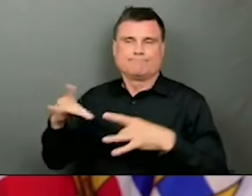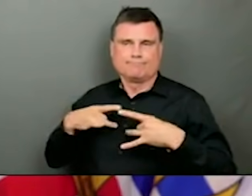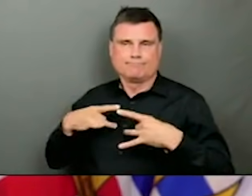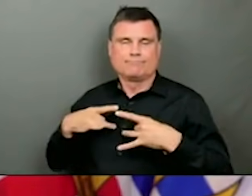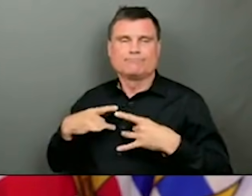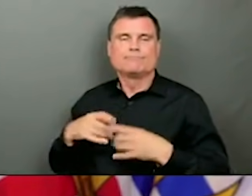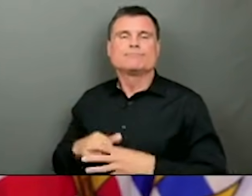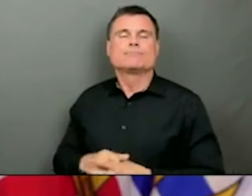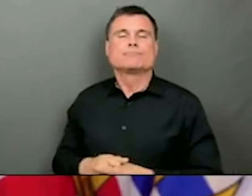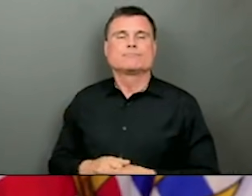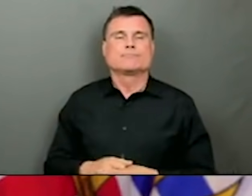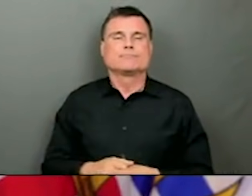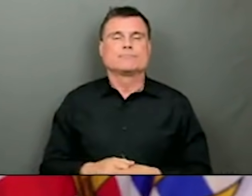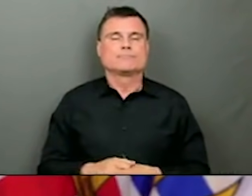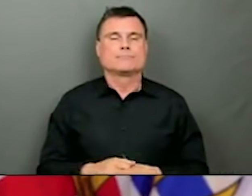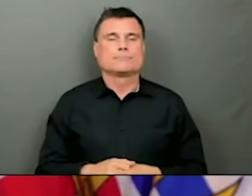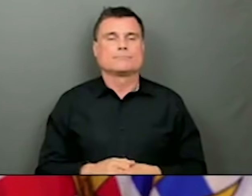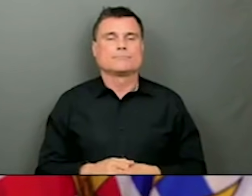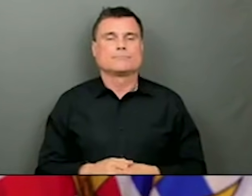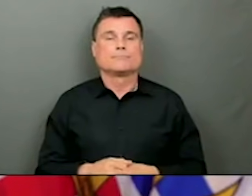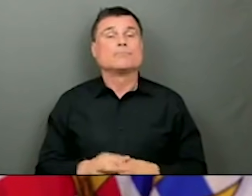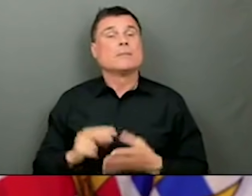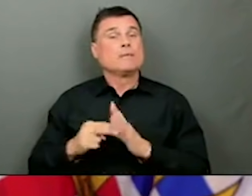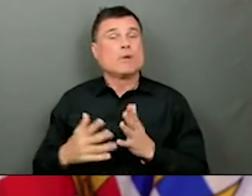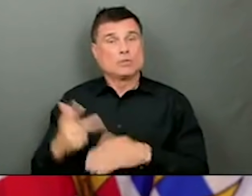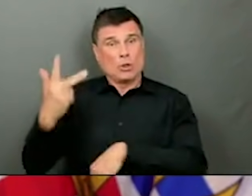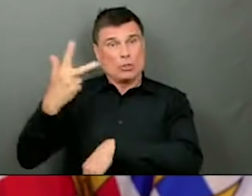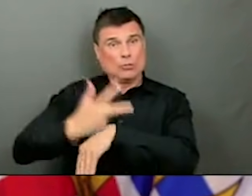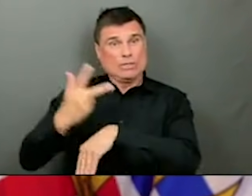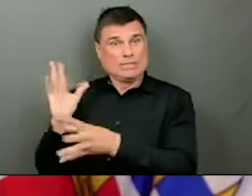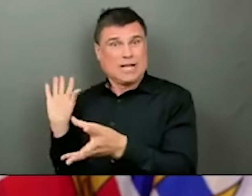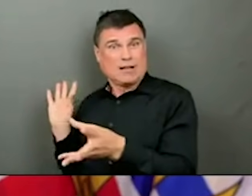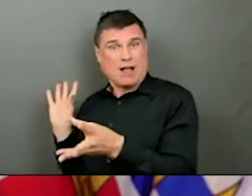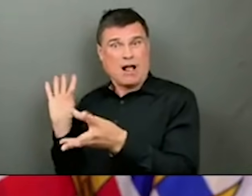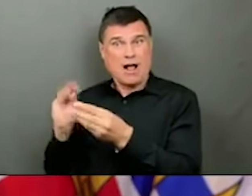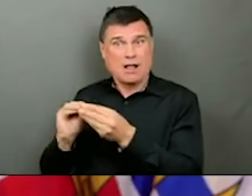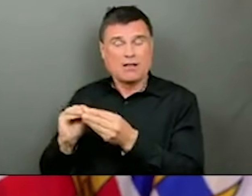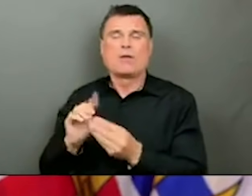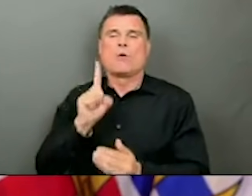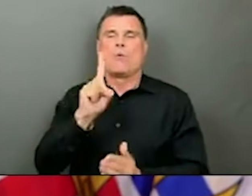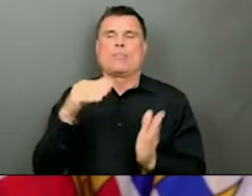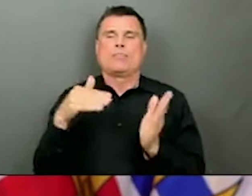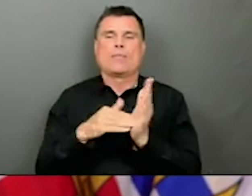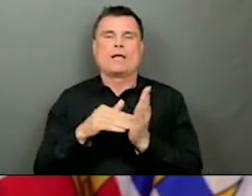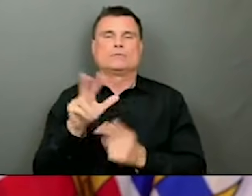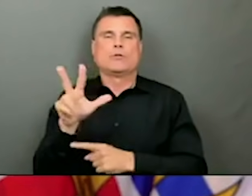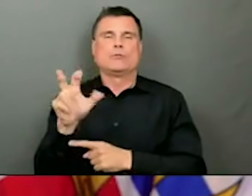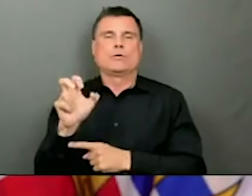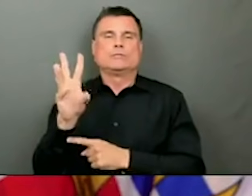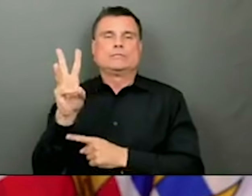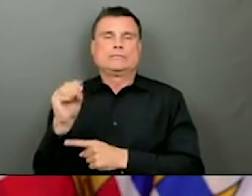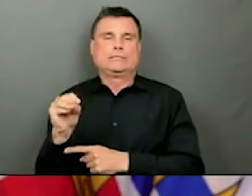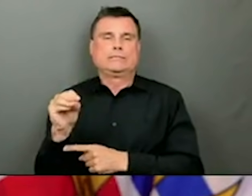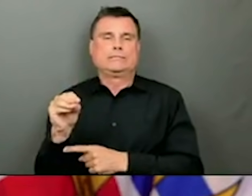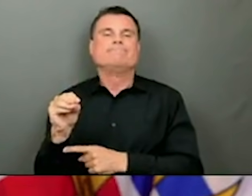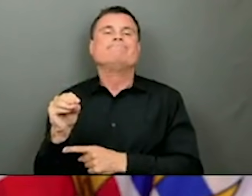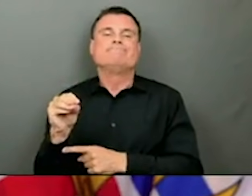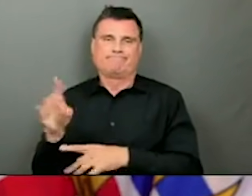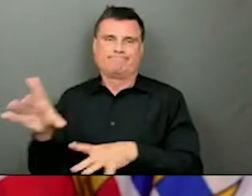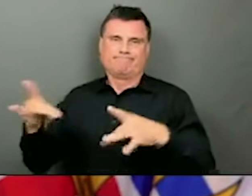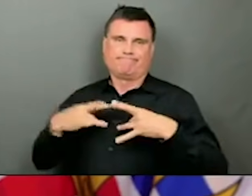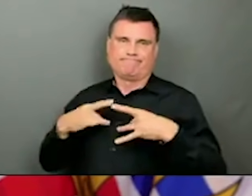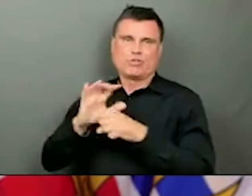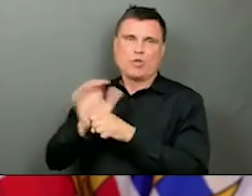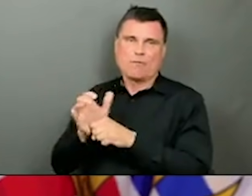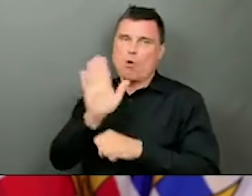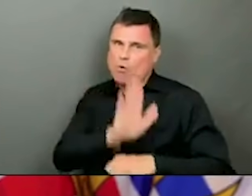424 new cases. Our total for the weekend is 1,360 people newly diagnosed with COVID-19,